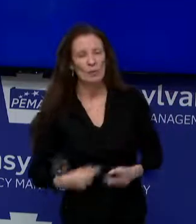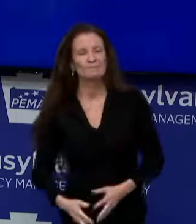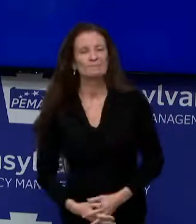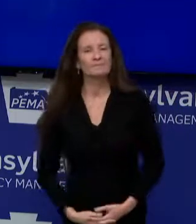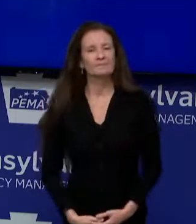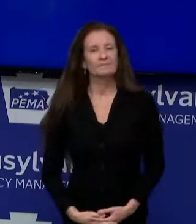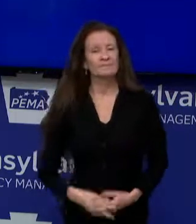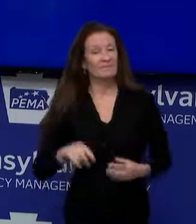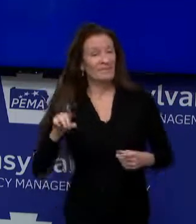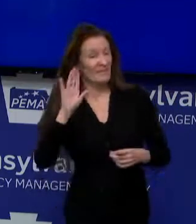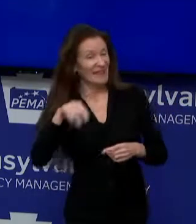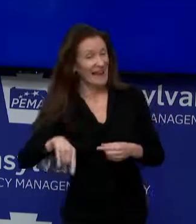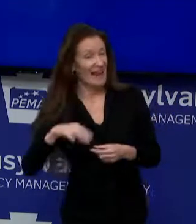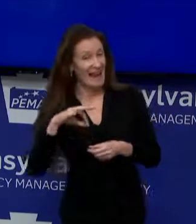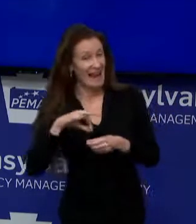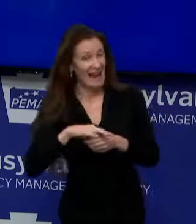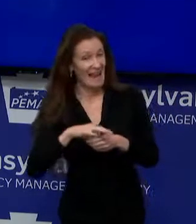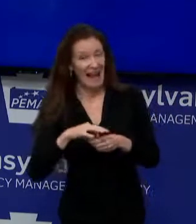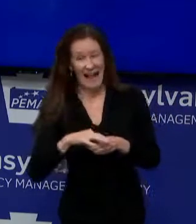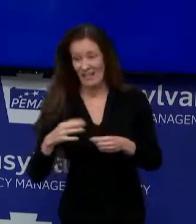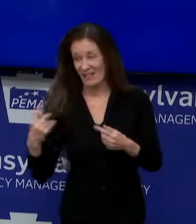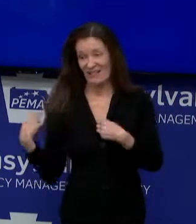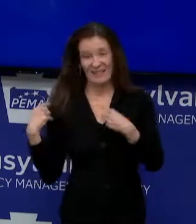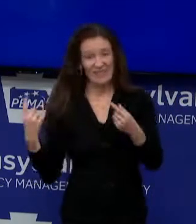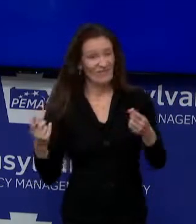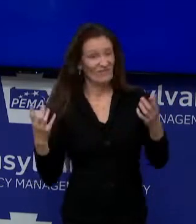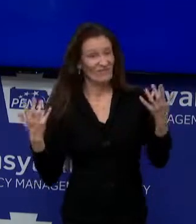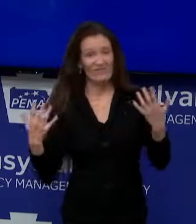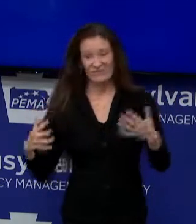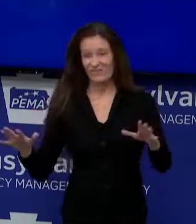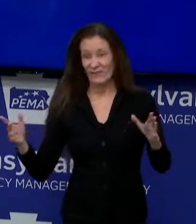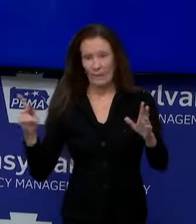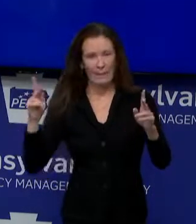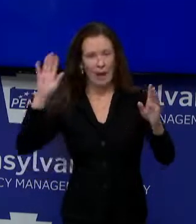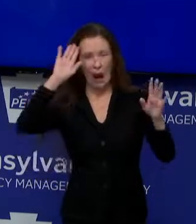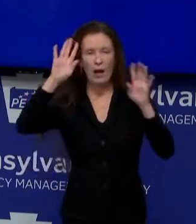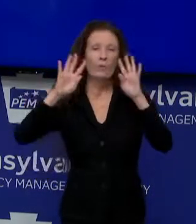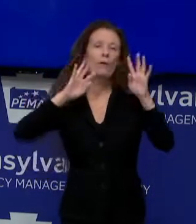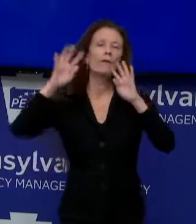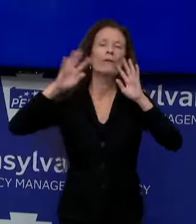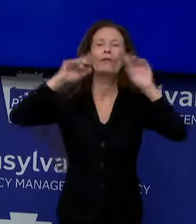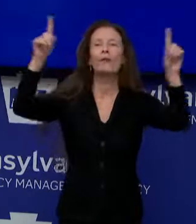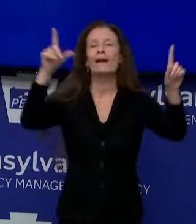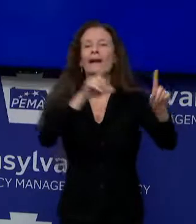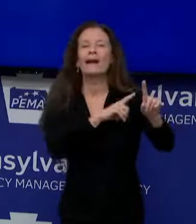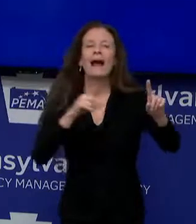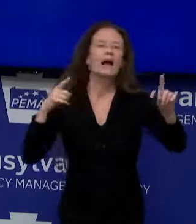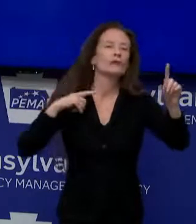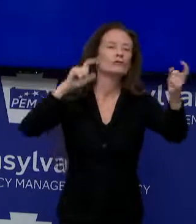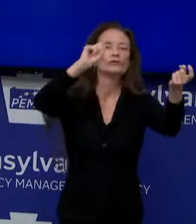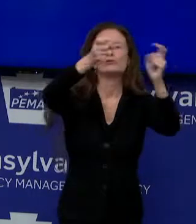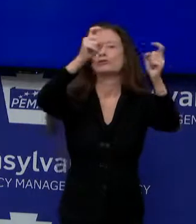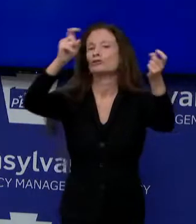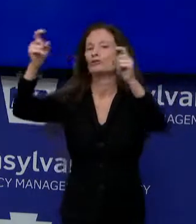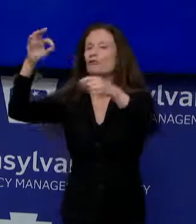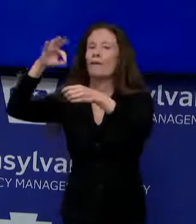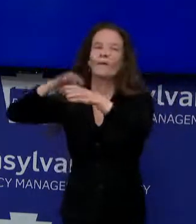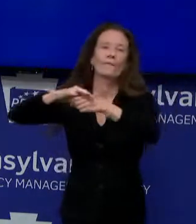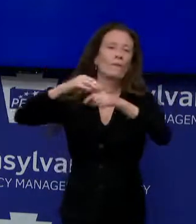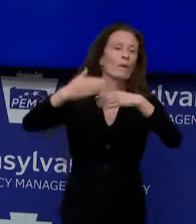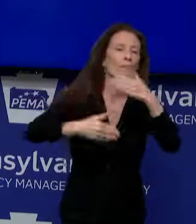a lot of talk about the legislature making additional changes to voting procedures, especially to vote by mail